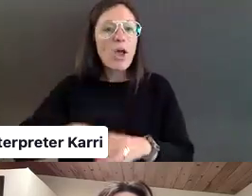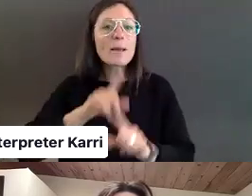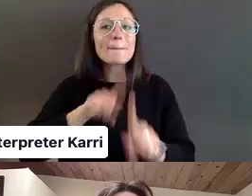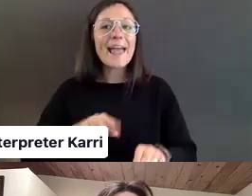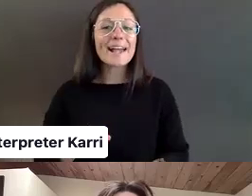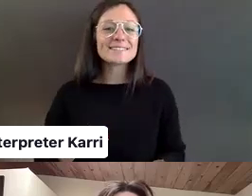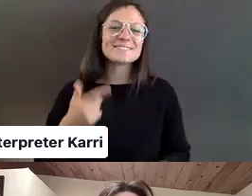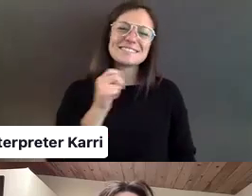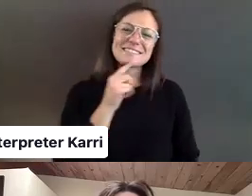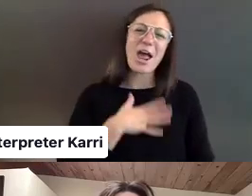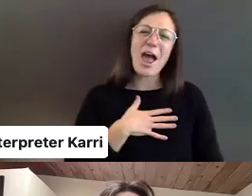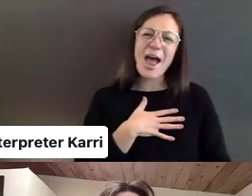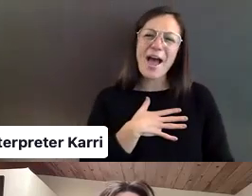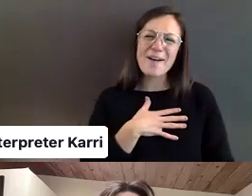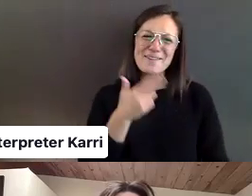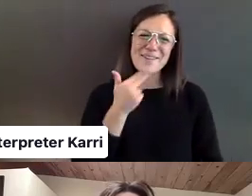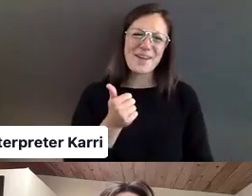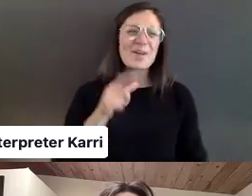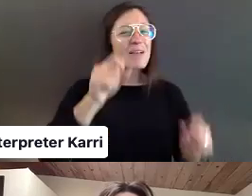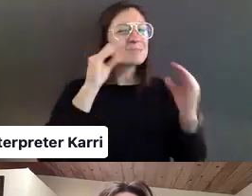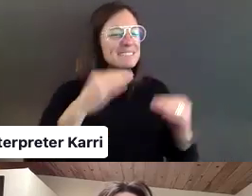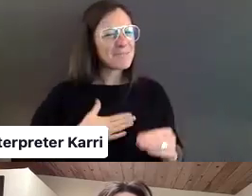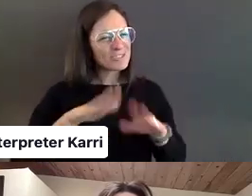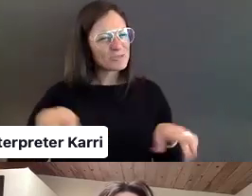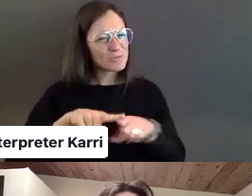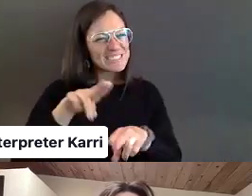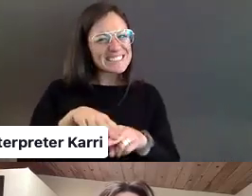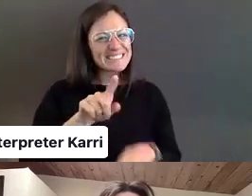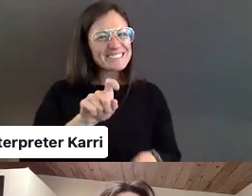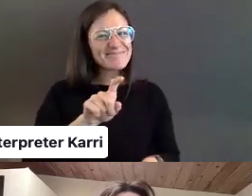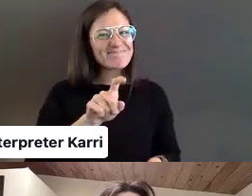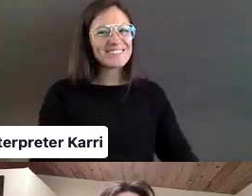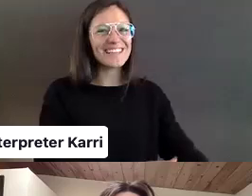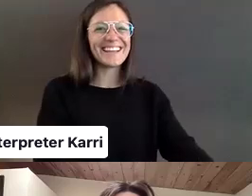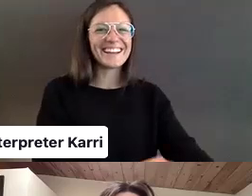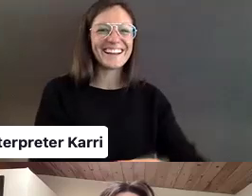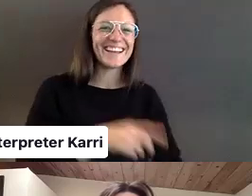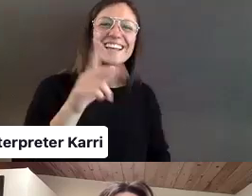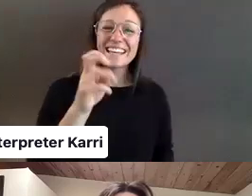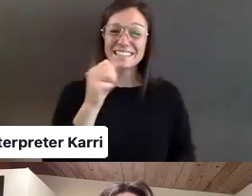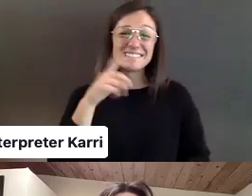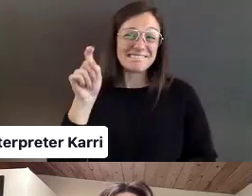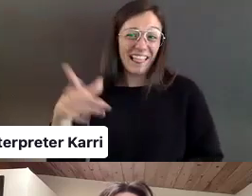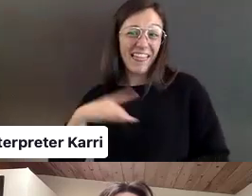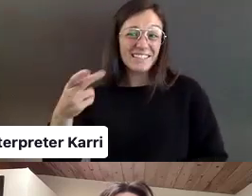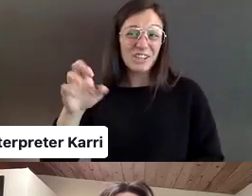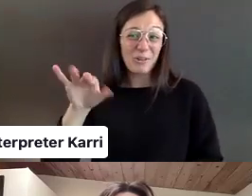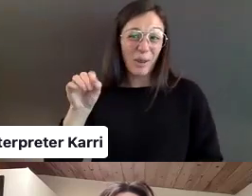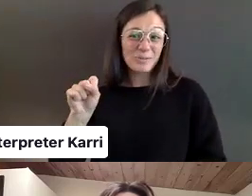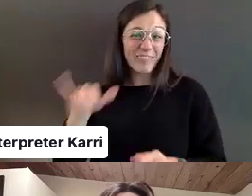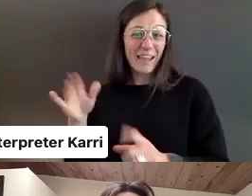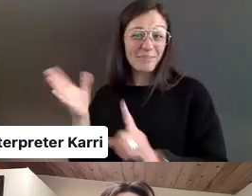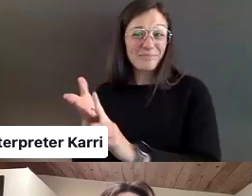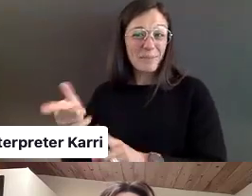I love it. So can you teach my children to sit? I don't know. Do they like Cheerios enough to do anything for them?